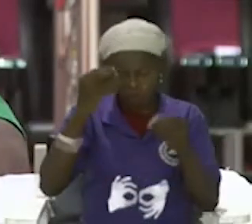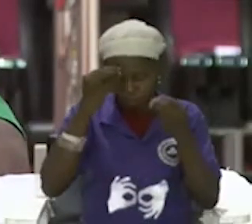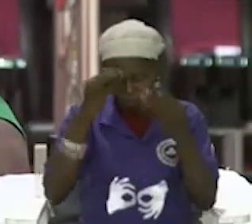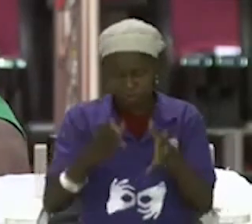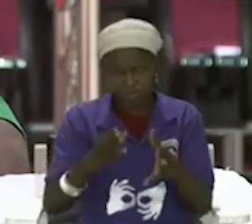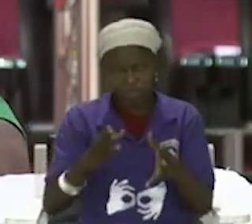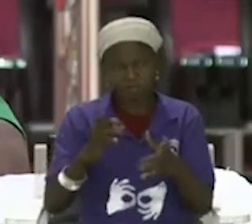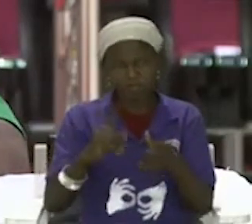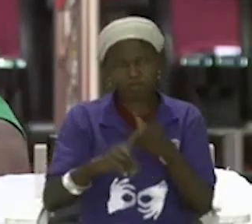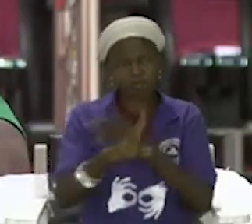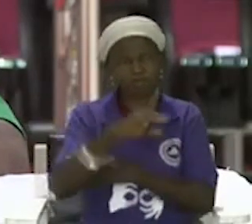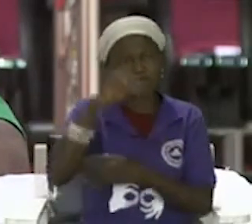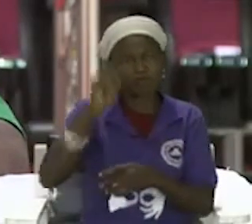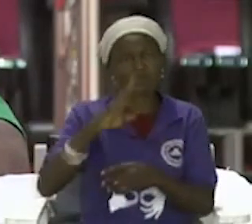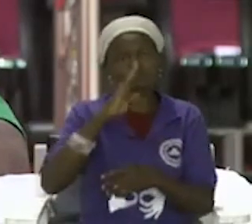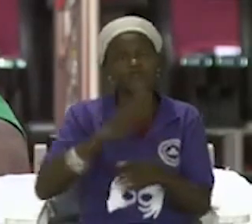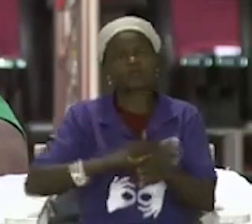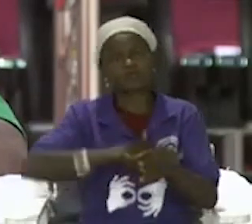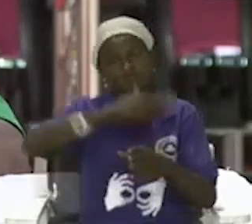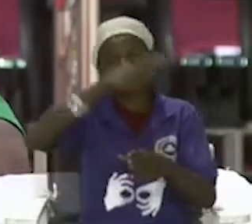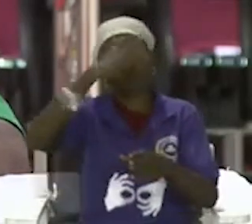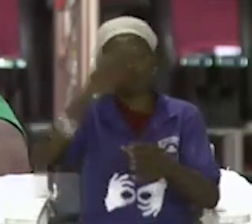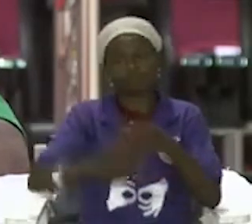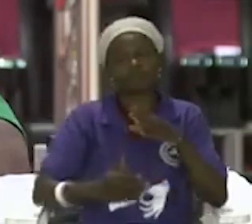be complete.